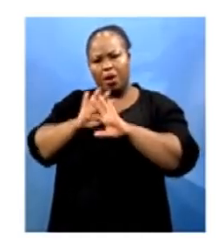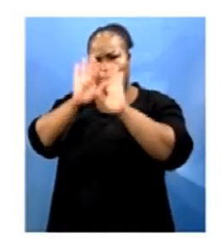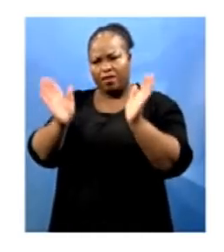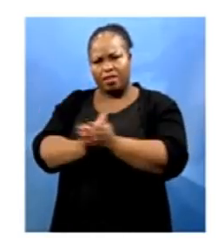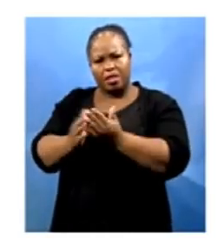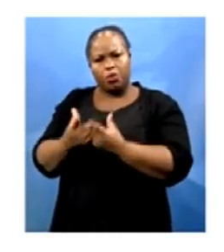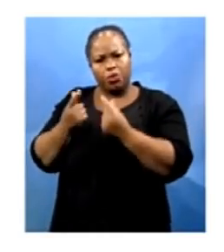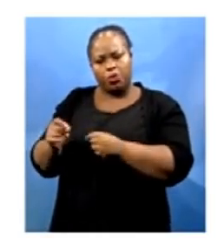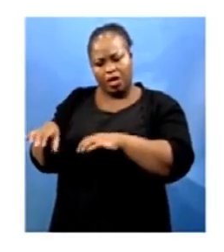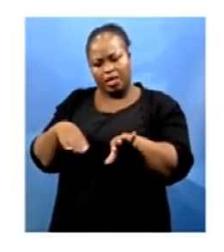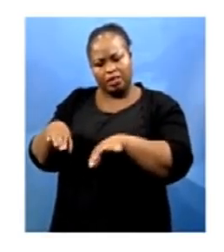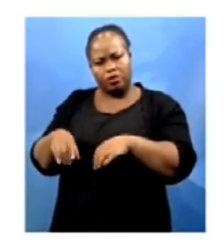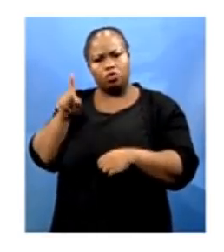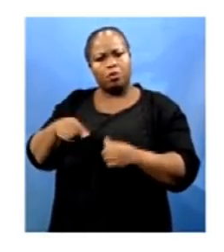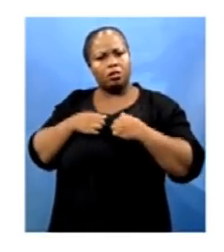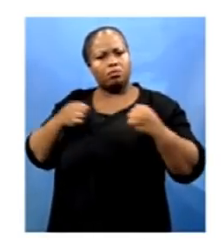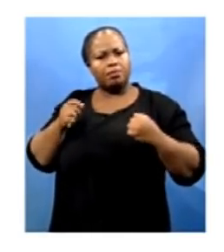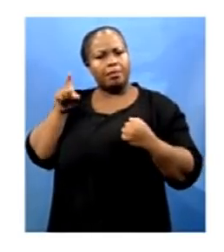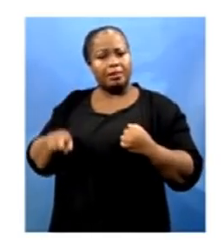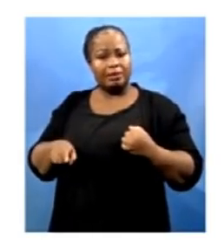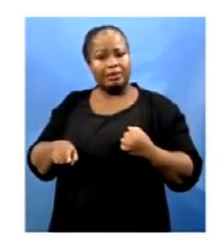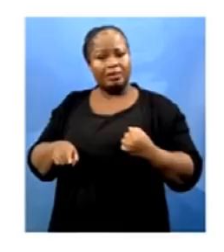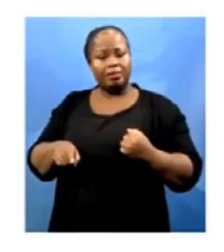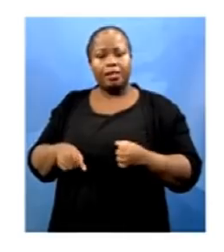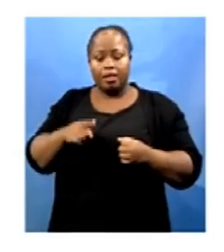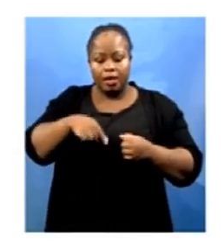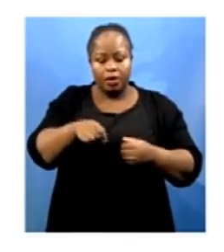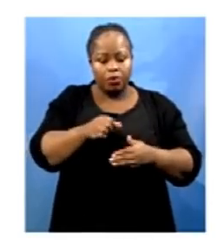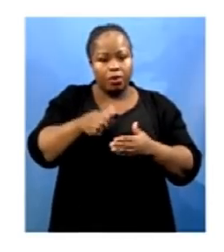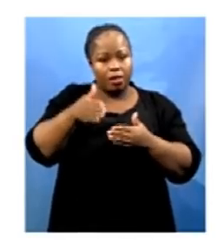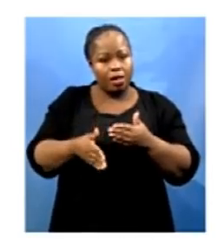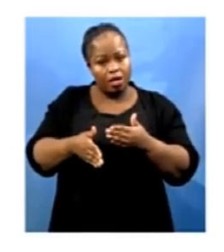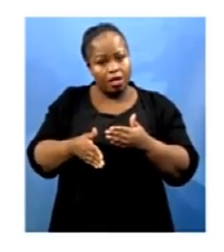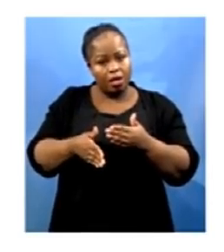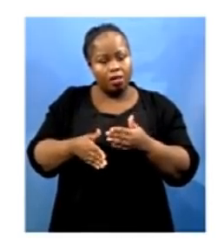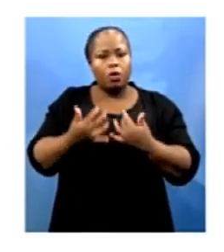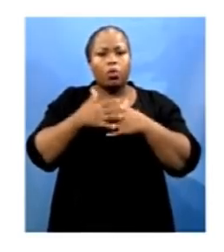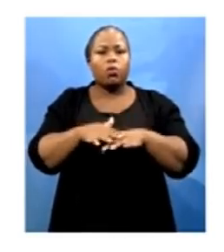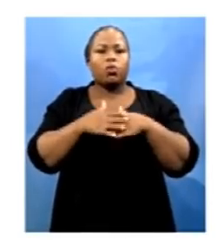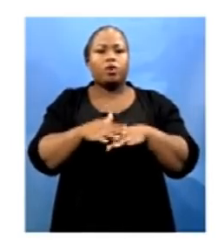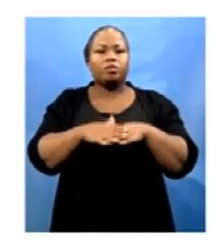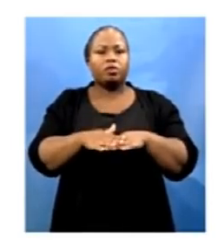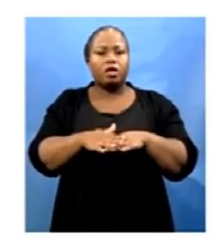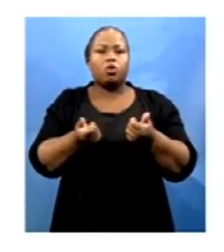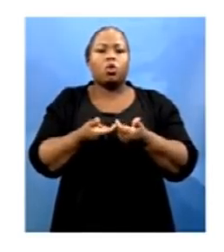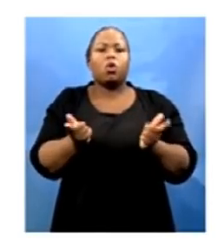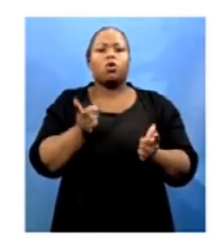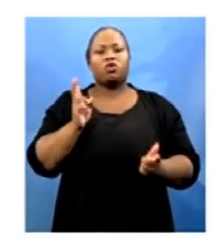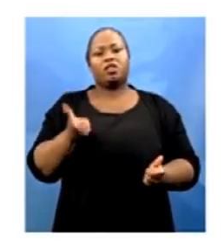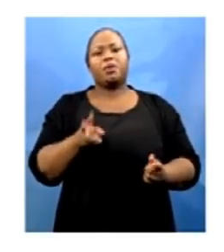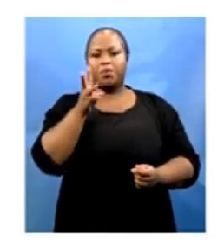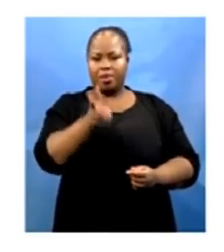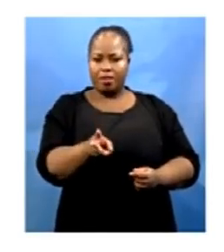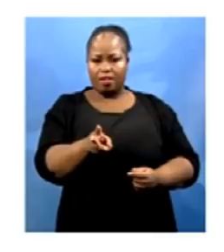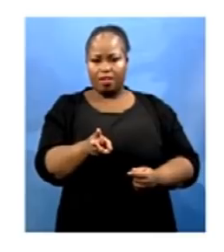by the end of this week, our website will be relaunched, and this will be the central portal that